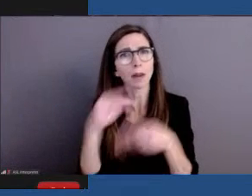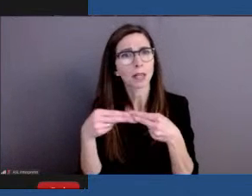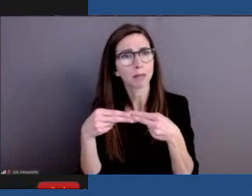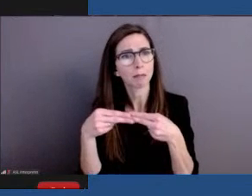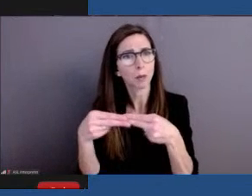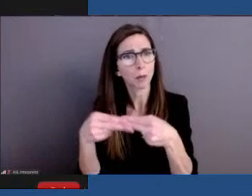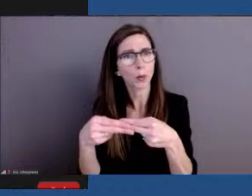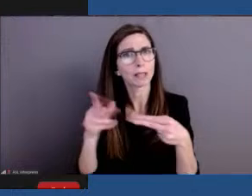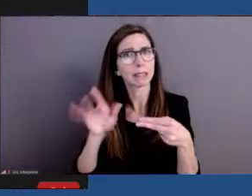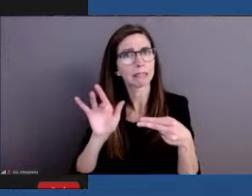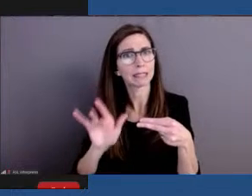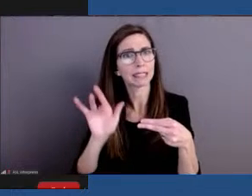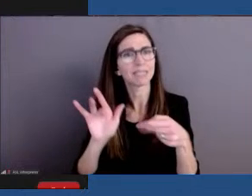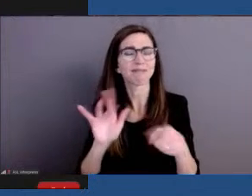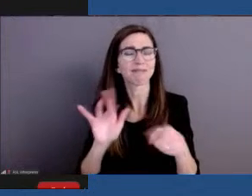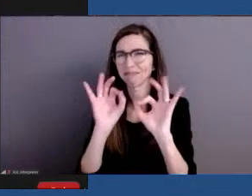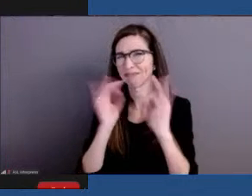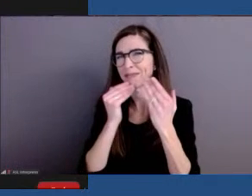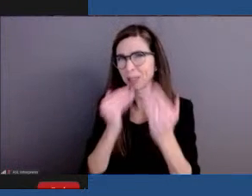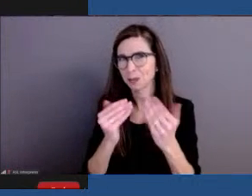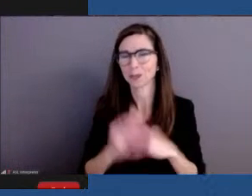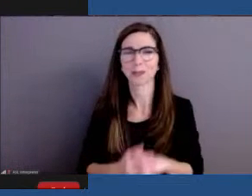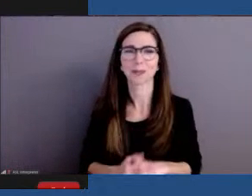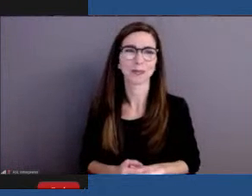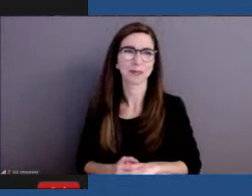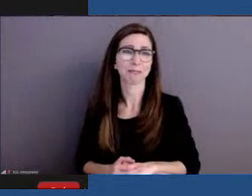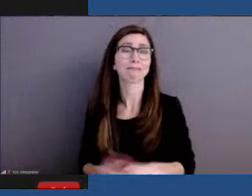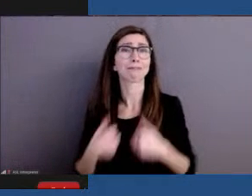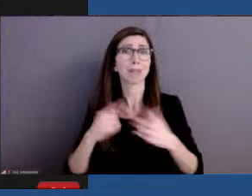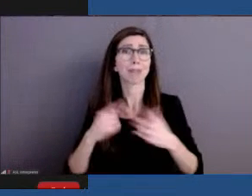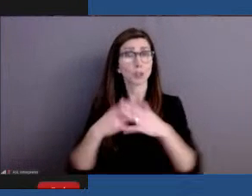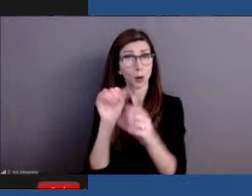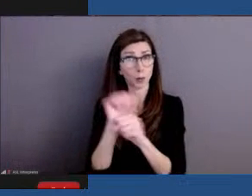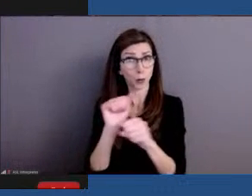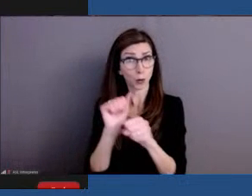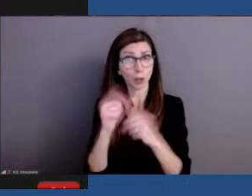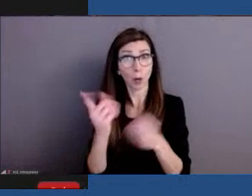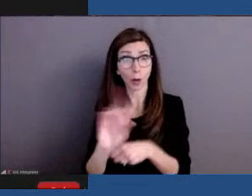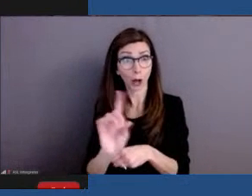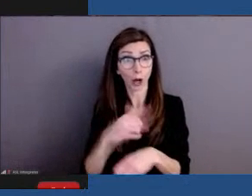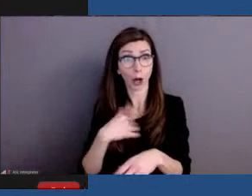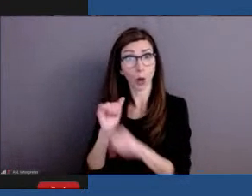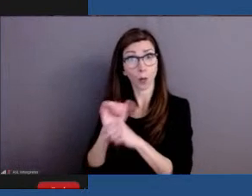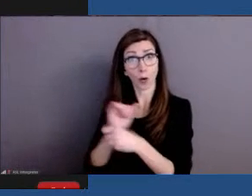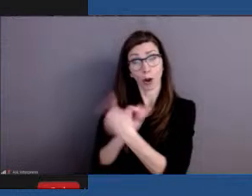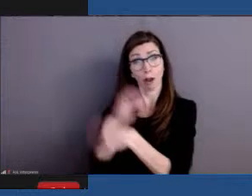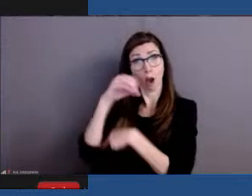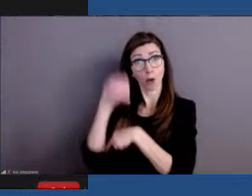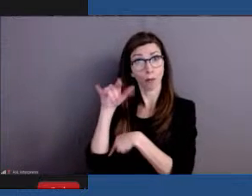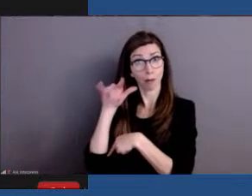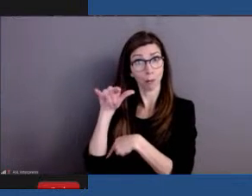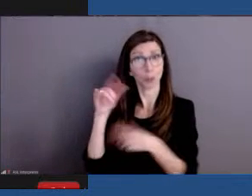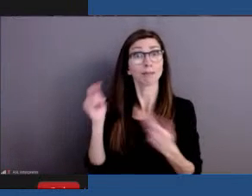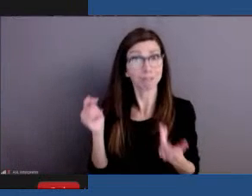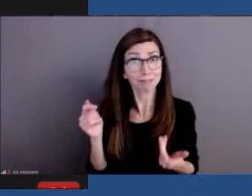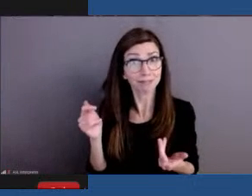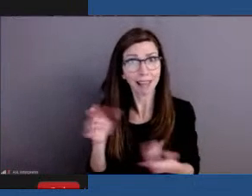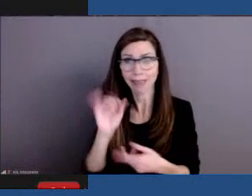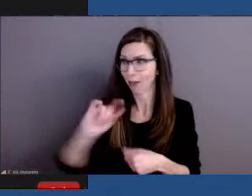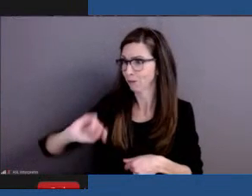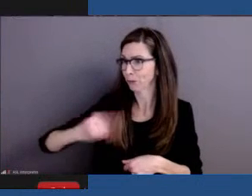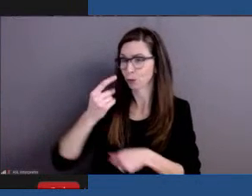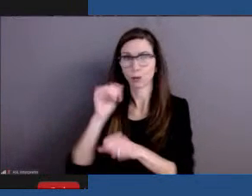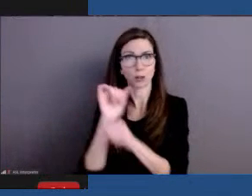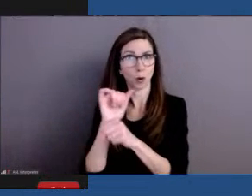you. So I began my career working on the Ottawa Airport and have since worked on such wonderful projects as the